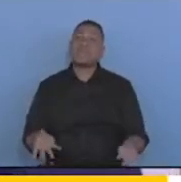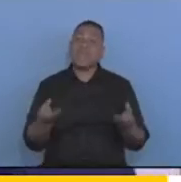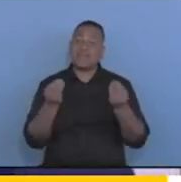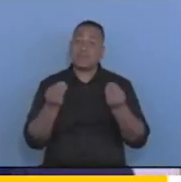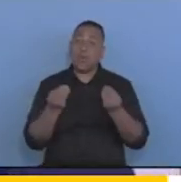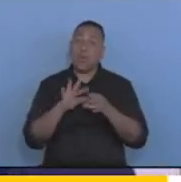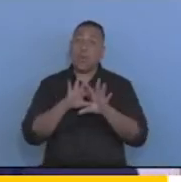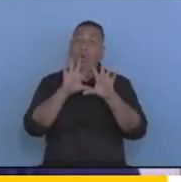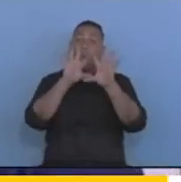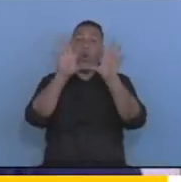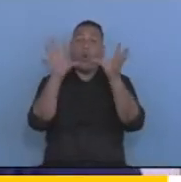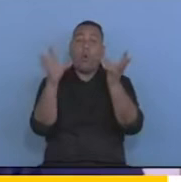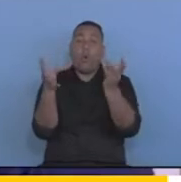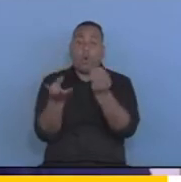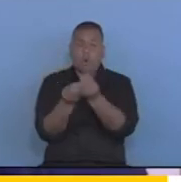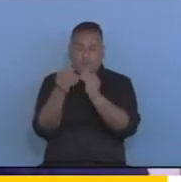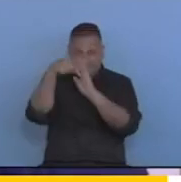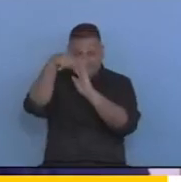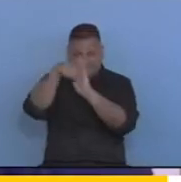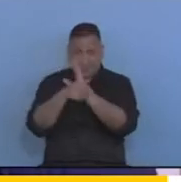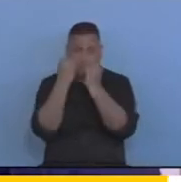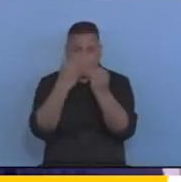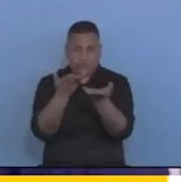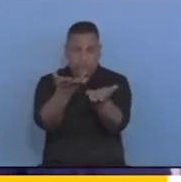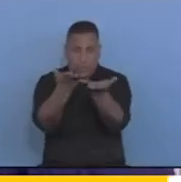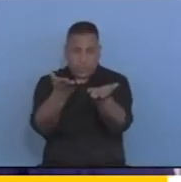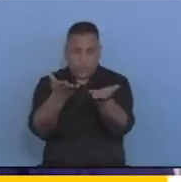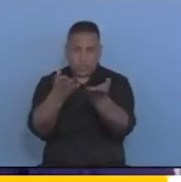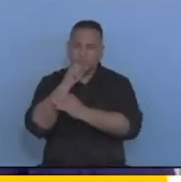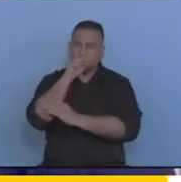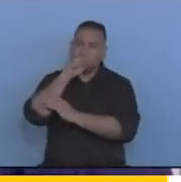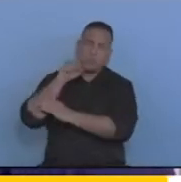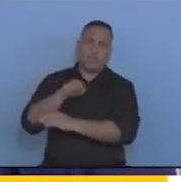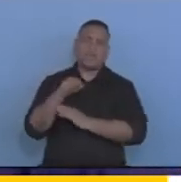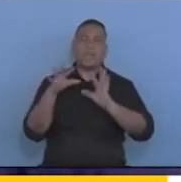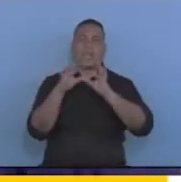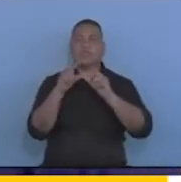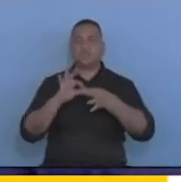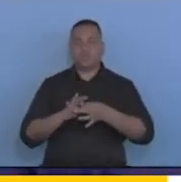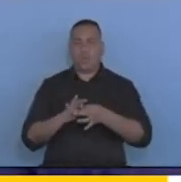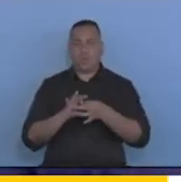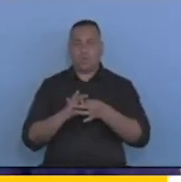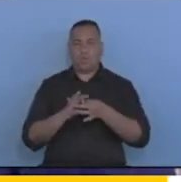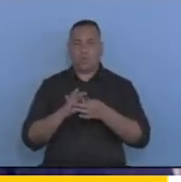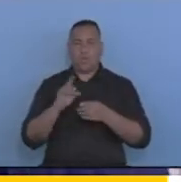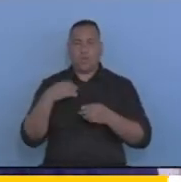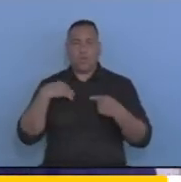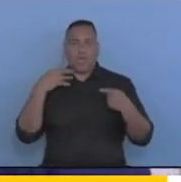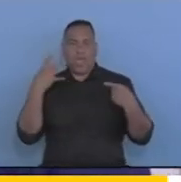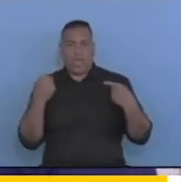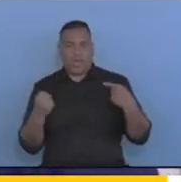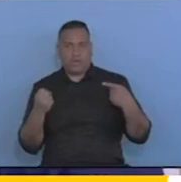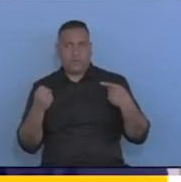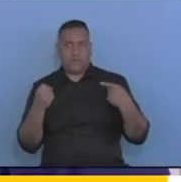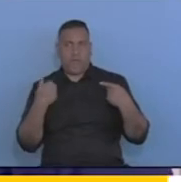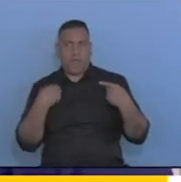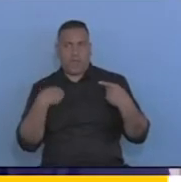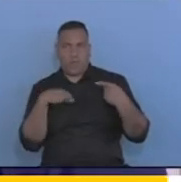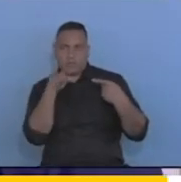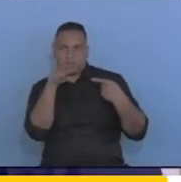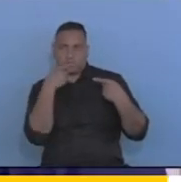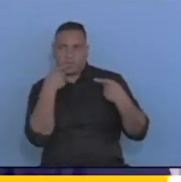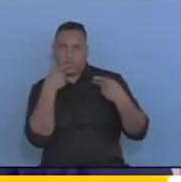this is what I love about the Link Show, because I know people are thinking, okay, I'm really interested in this course, I'm really interested in this